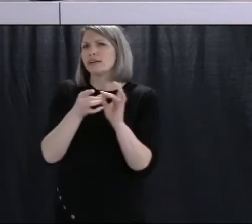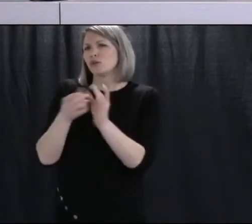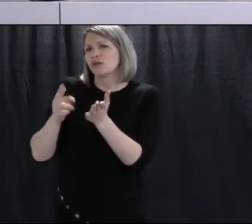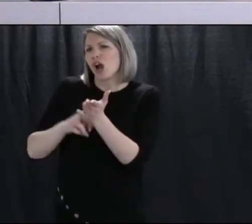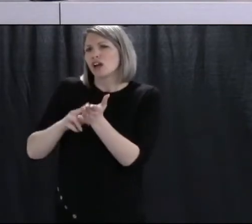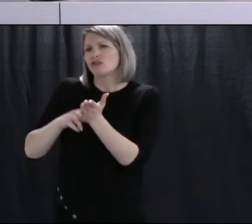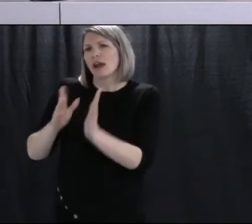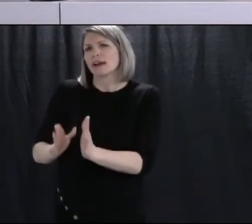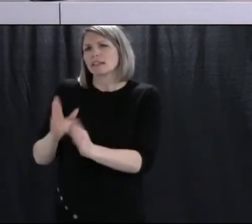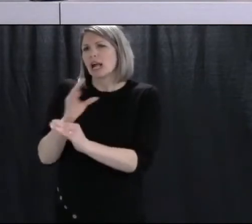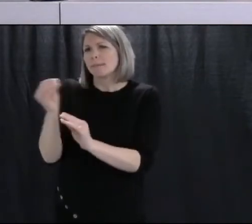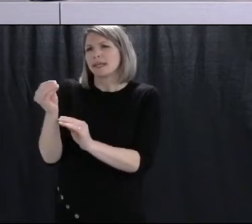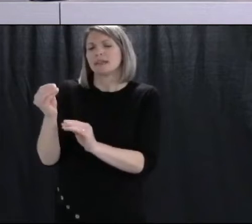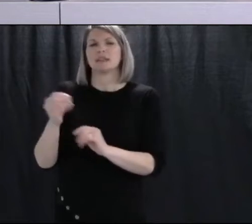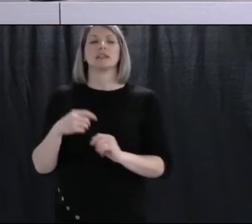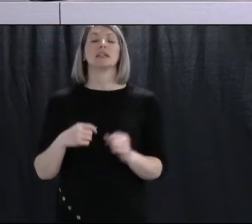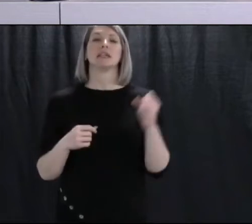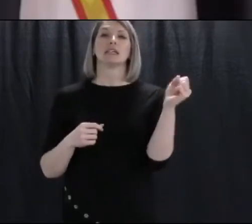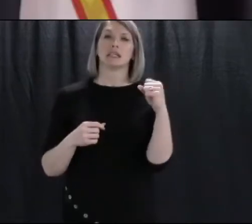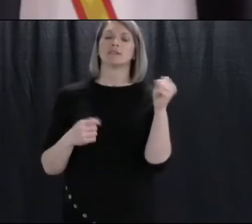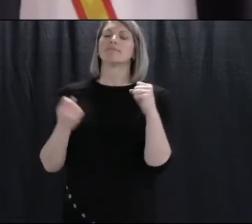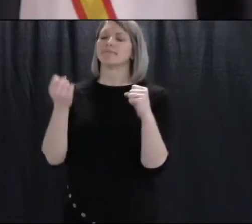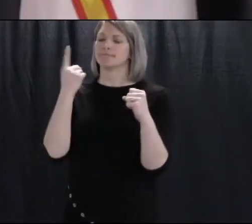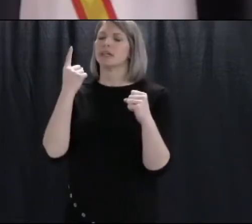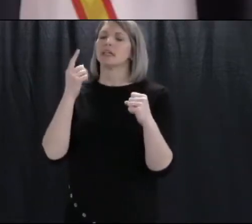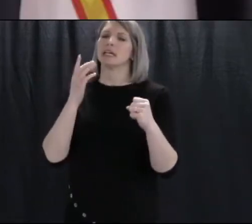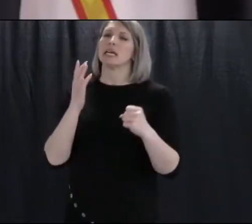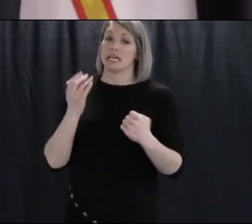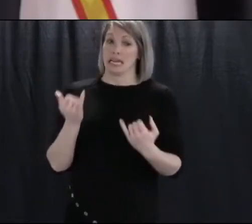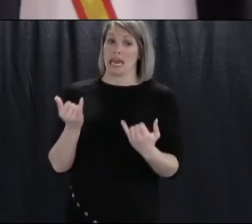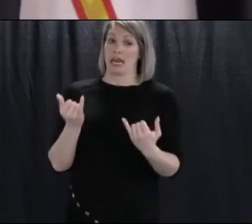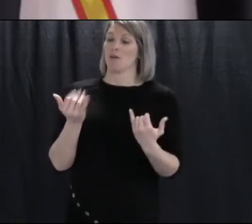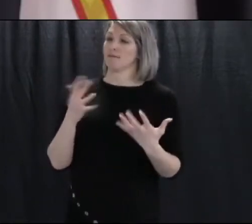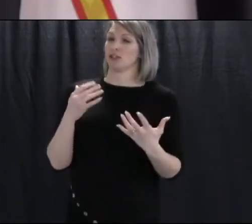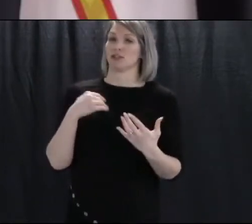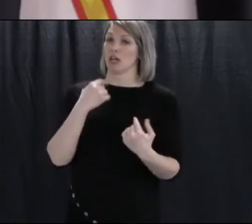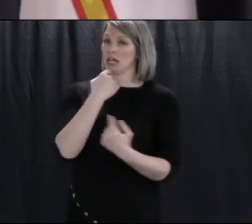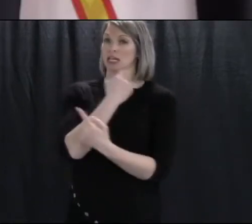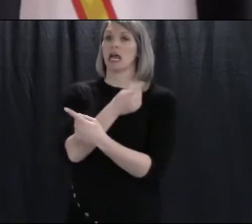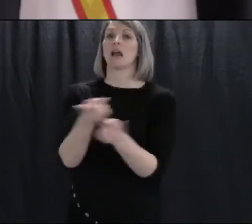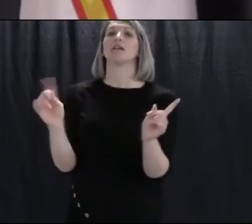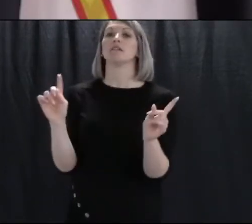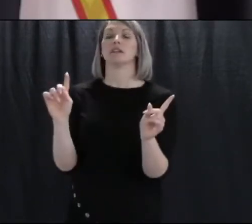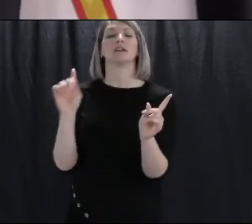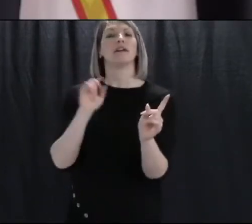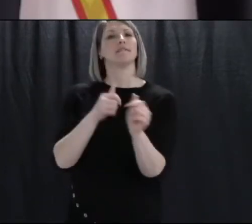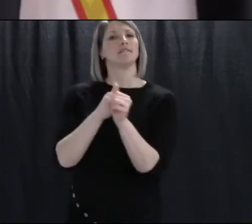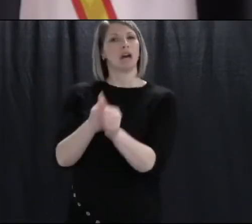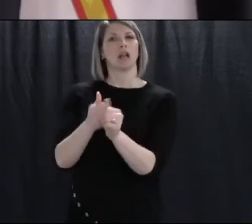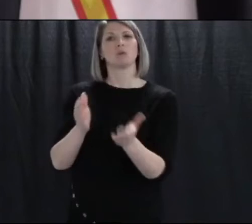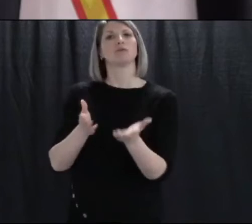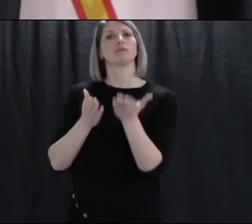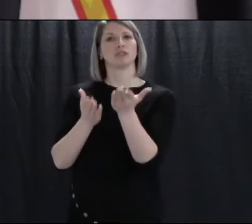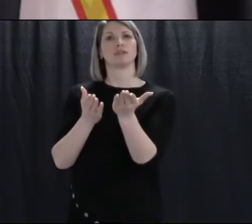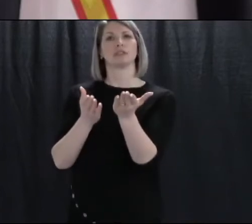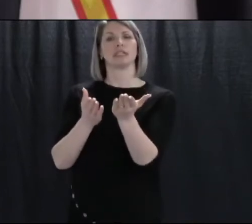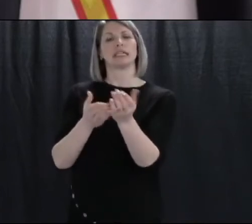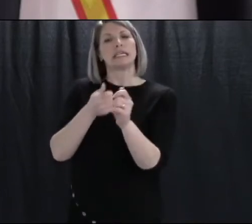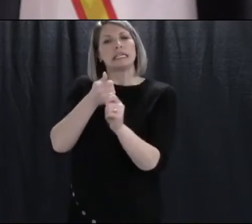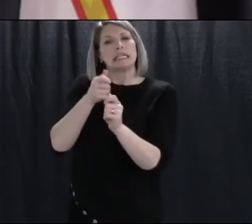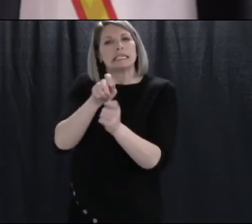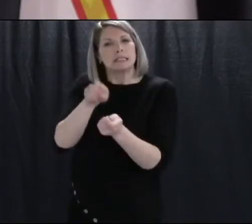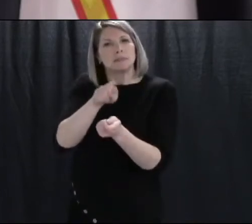contractors, as you might expect now, as you know, would be putting in measures for the adaptation of the certain work